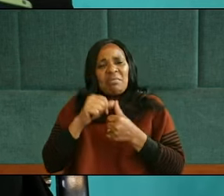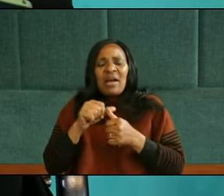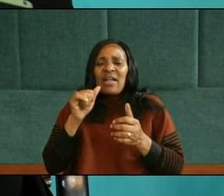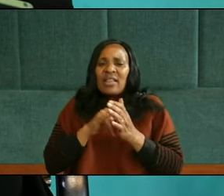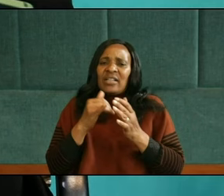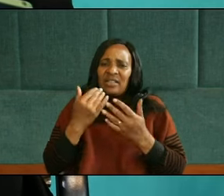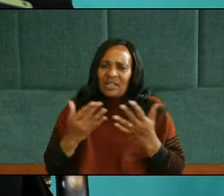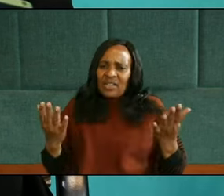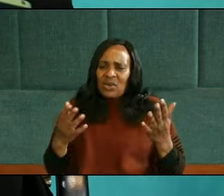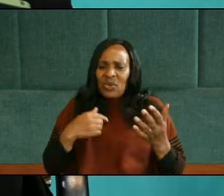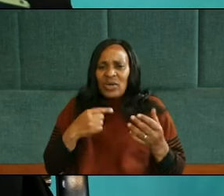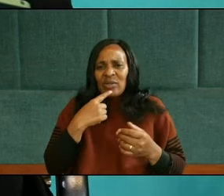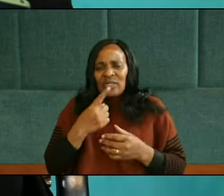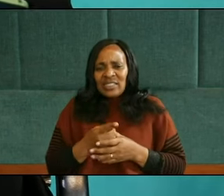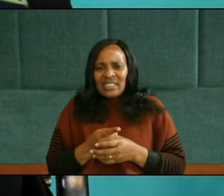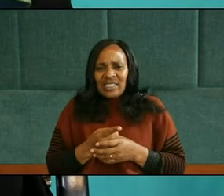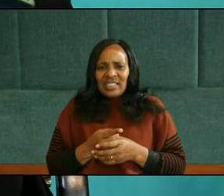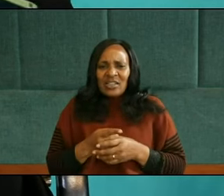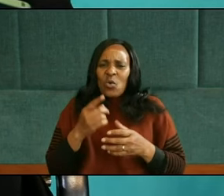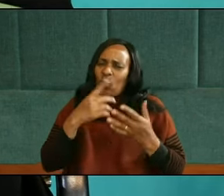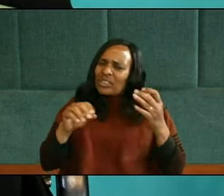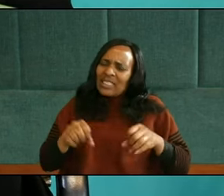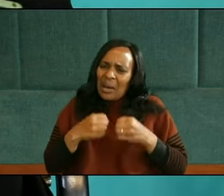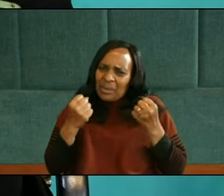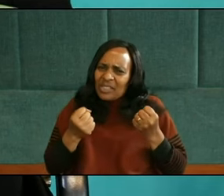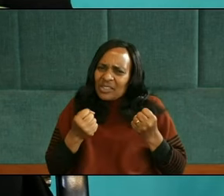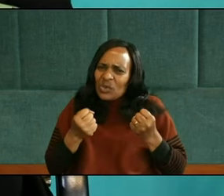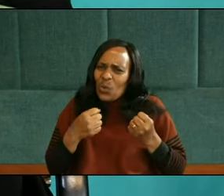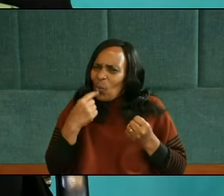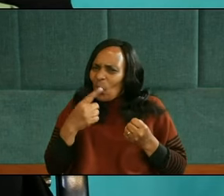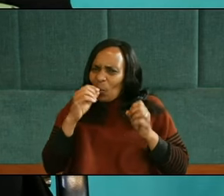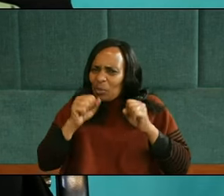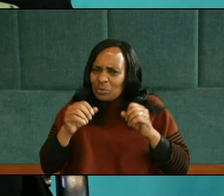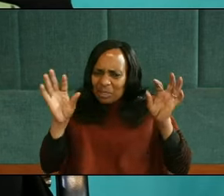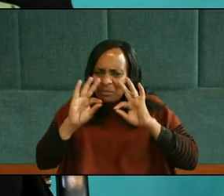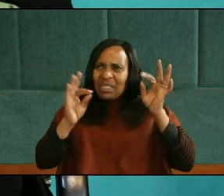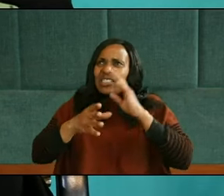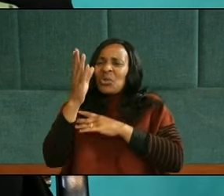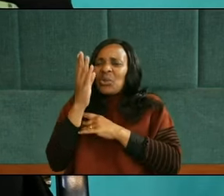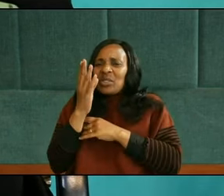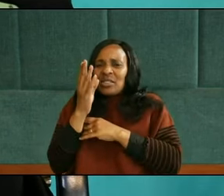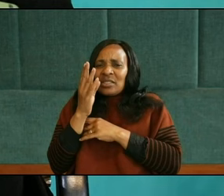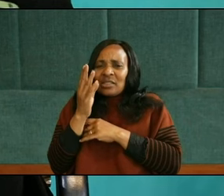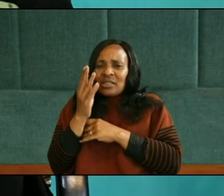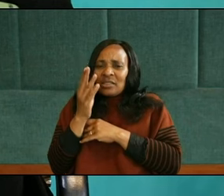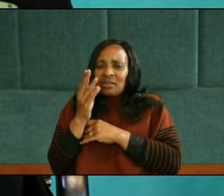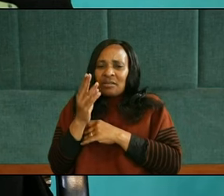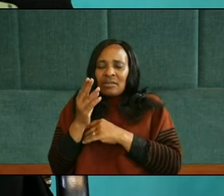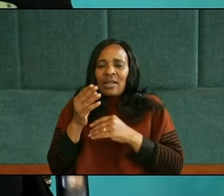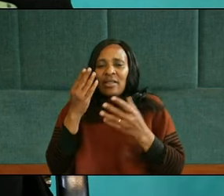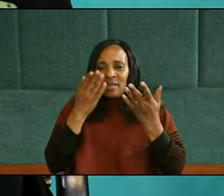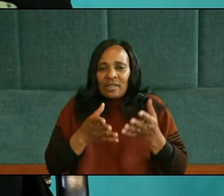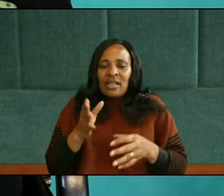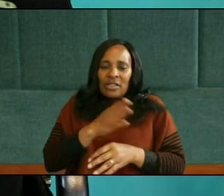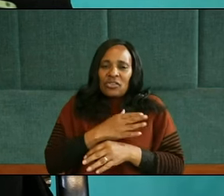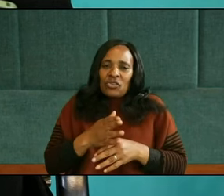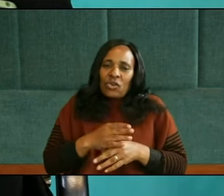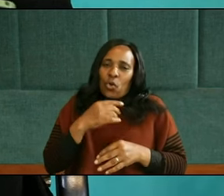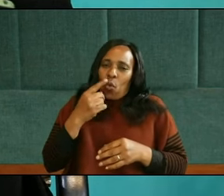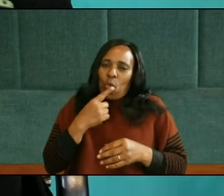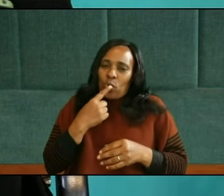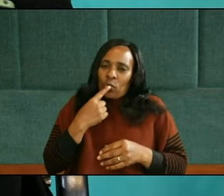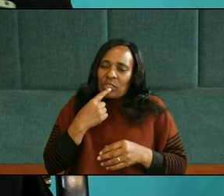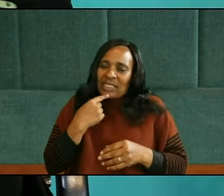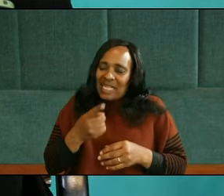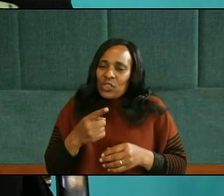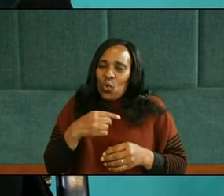like, oh, for real, like this happened. Yeah. Who can surprise God? Yes. There's a song that says, who can give counsel